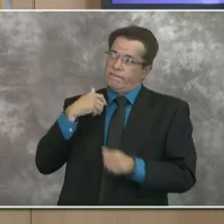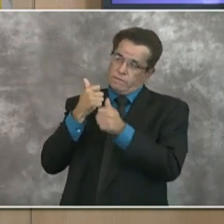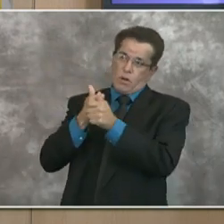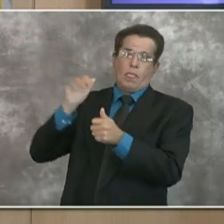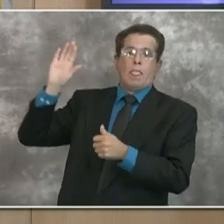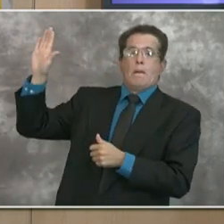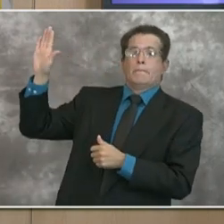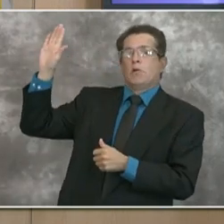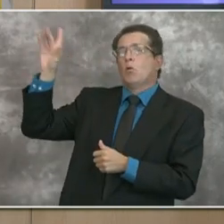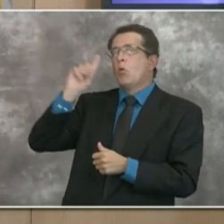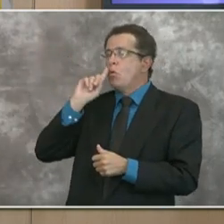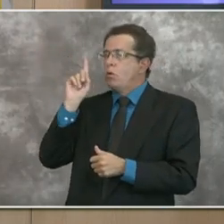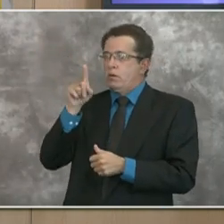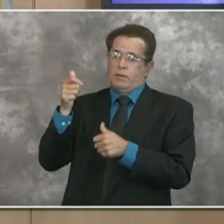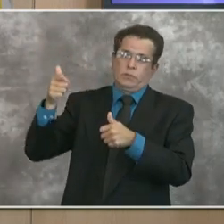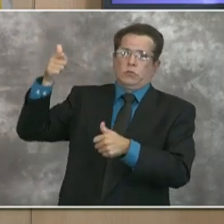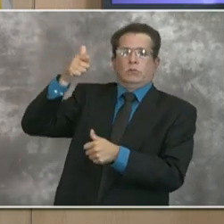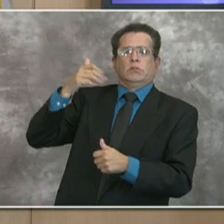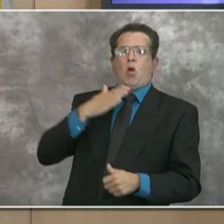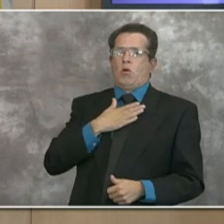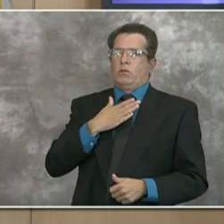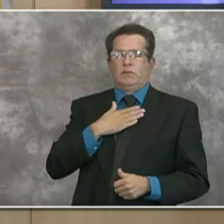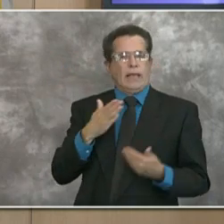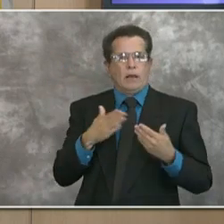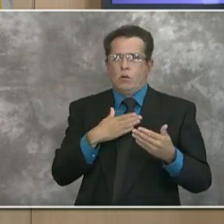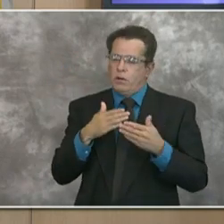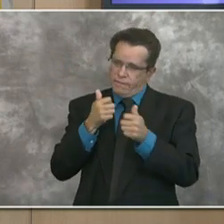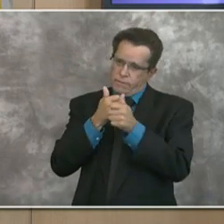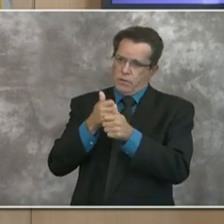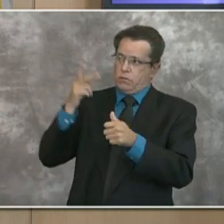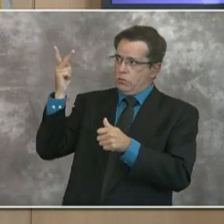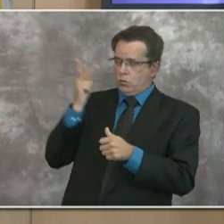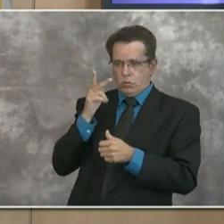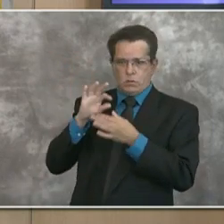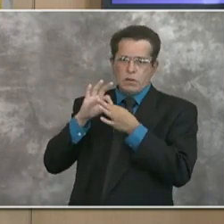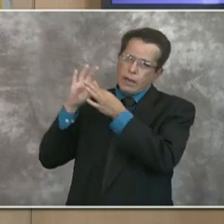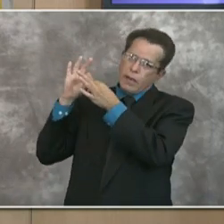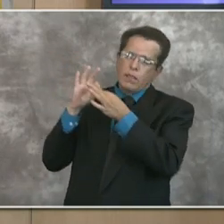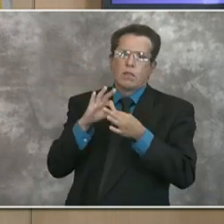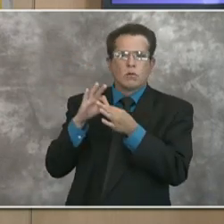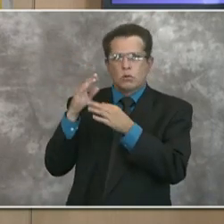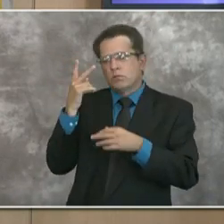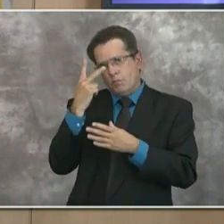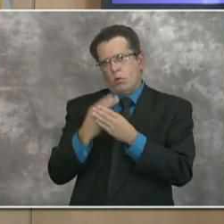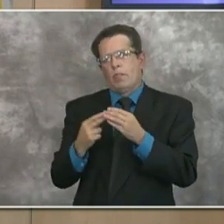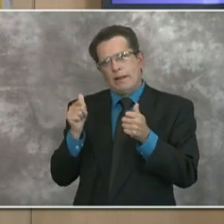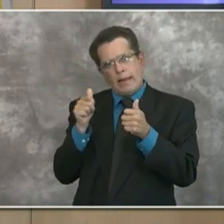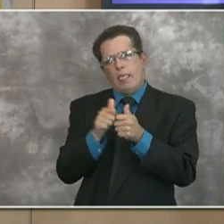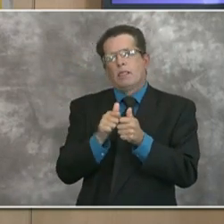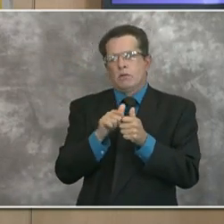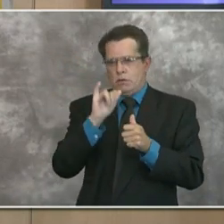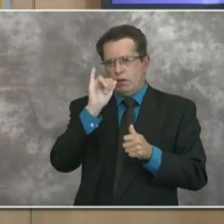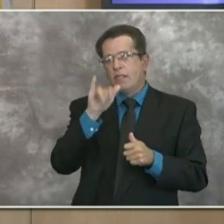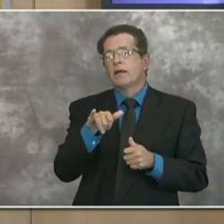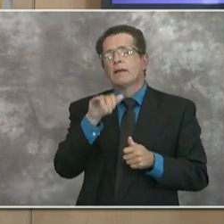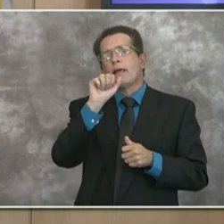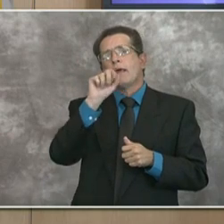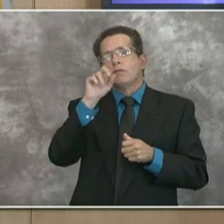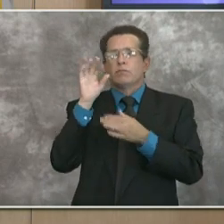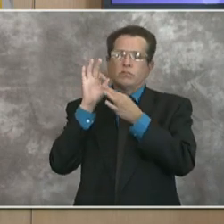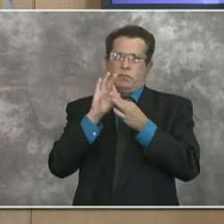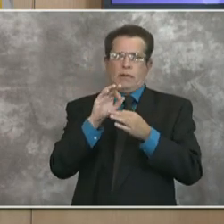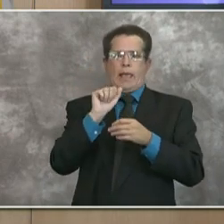as their order supersedes ours anyway, and so aligning the two together is more of an administrative